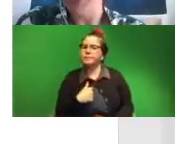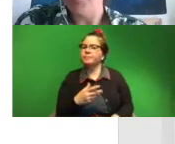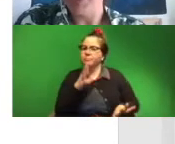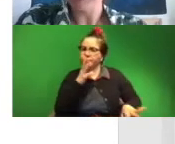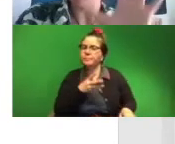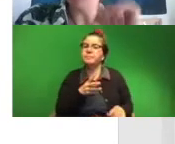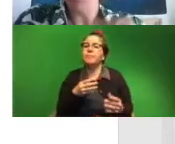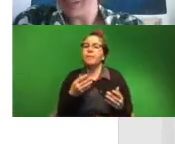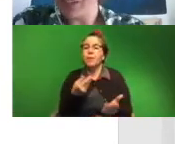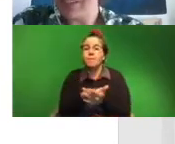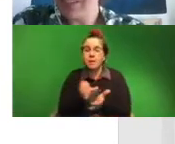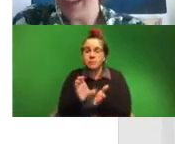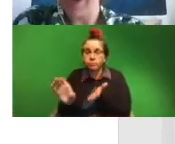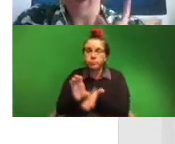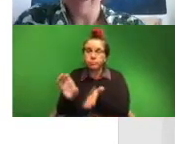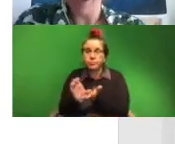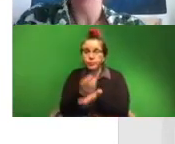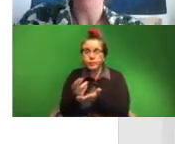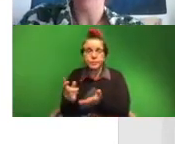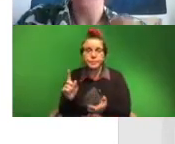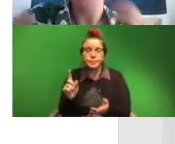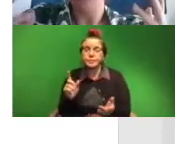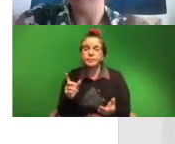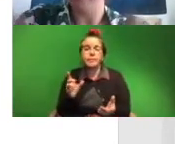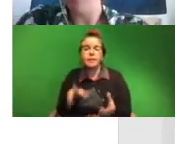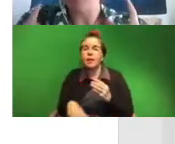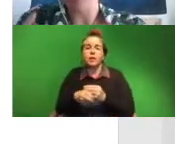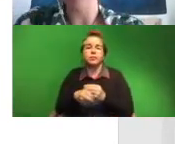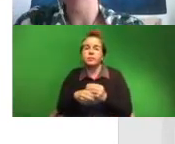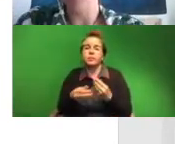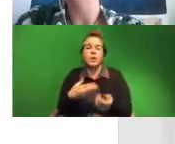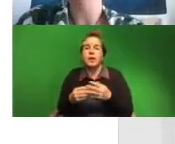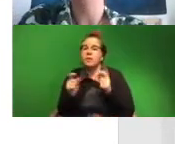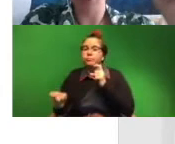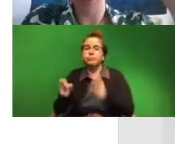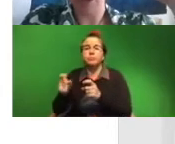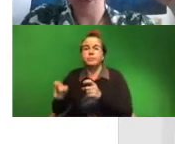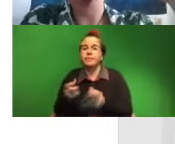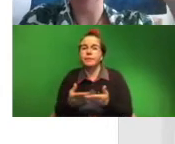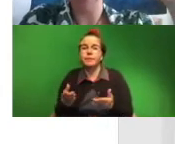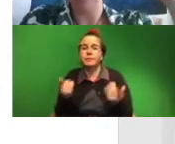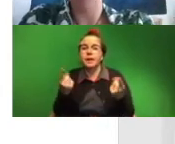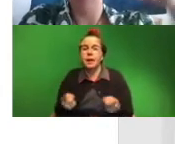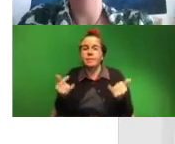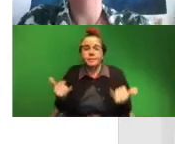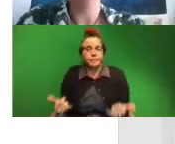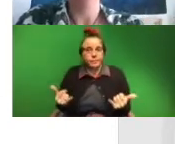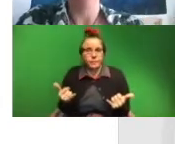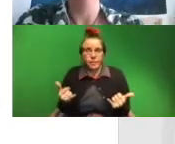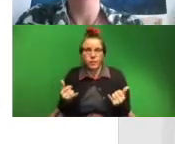apply your money and resources and any extra that you can give, apply it to things that are happening currently right